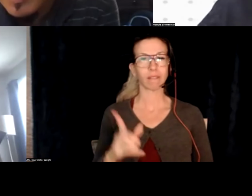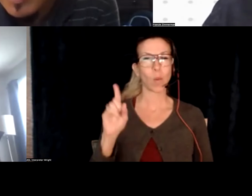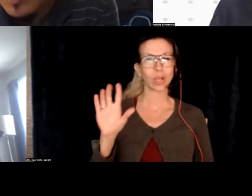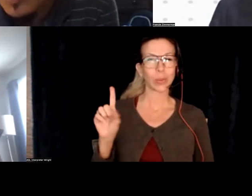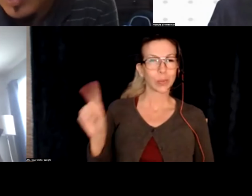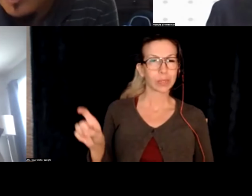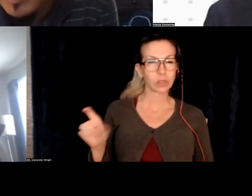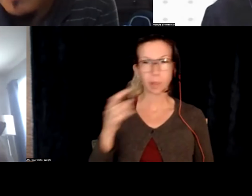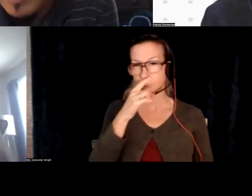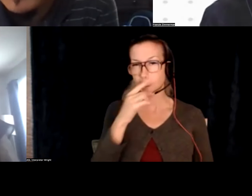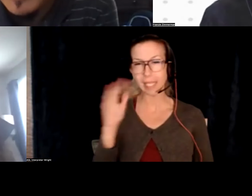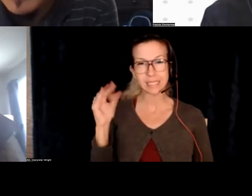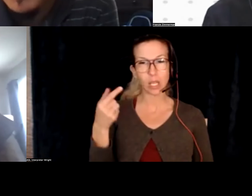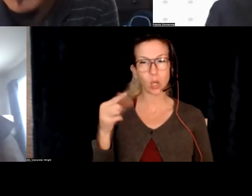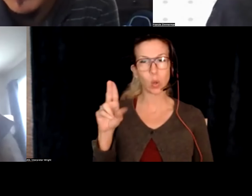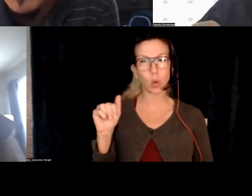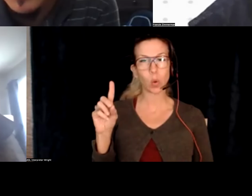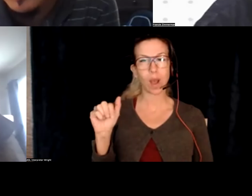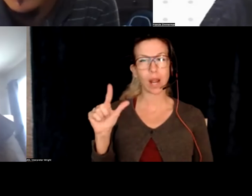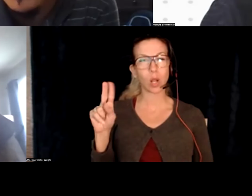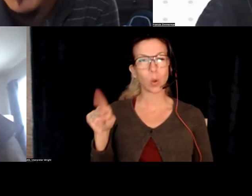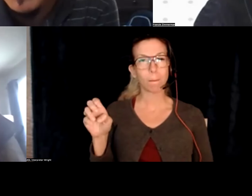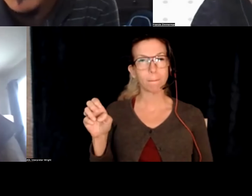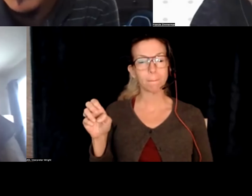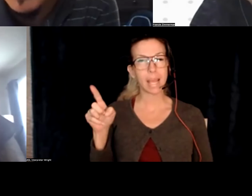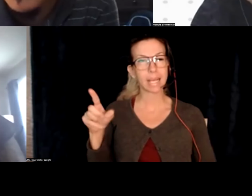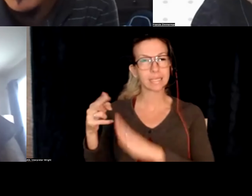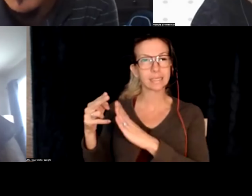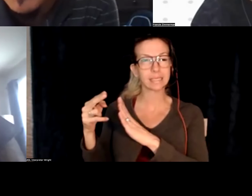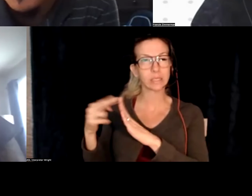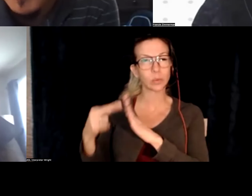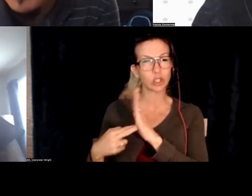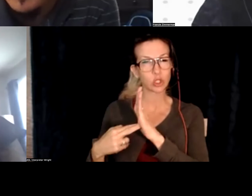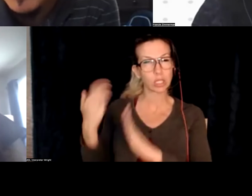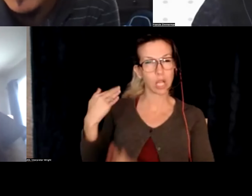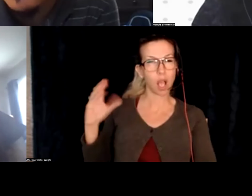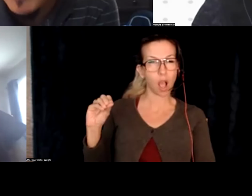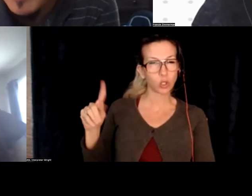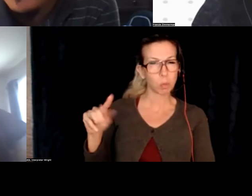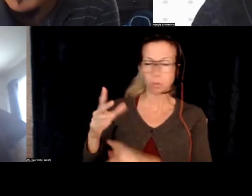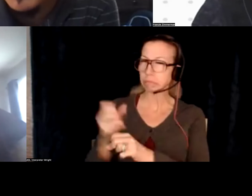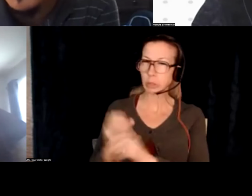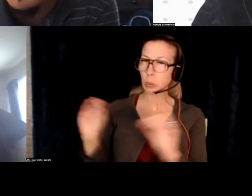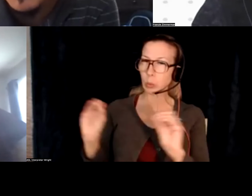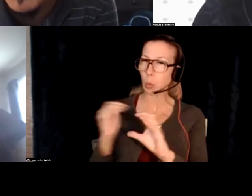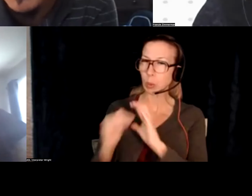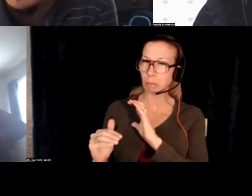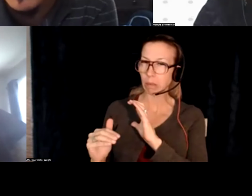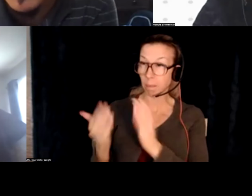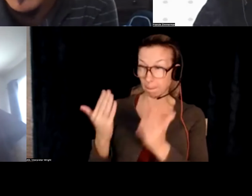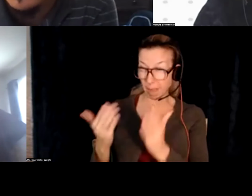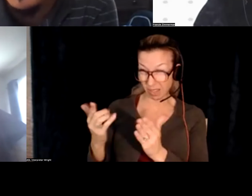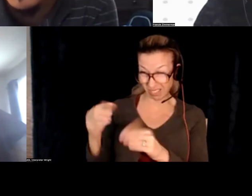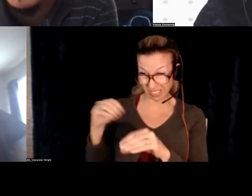looks like Guadalupe might have signed up, but didn't in October, but didn't receive any emails. Is it maybe going to spam, or is there something that they have